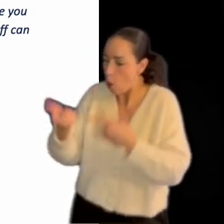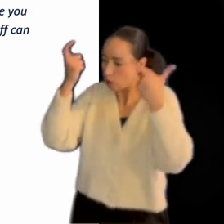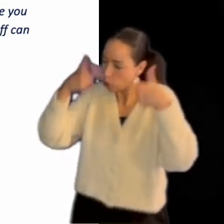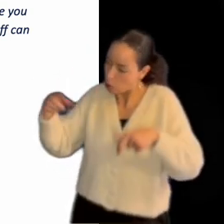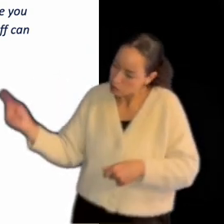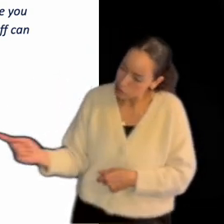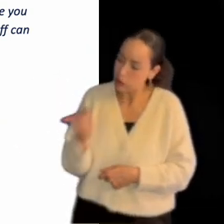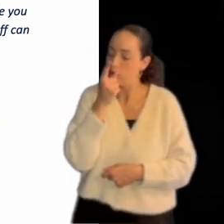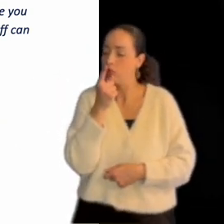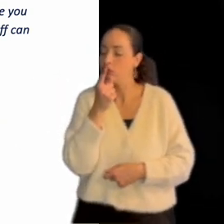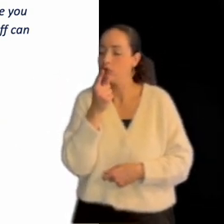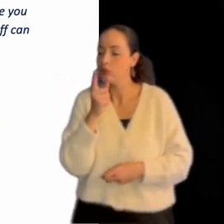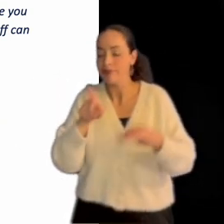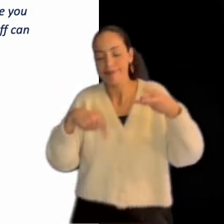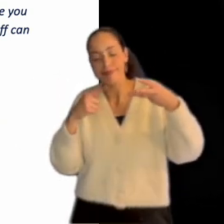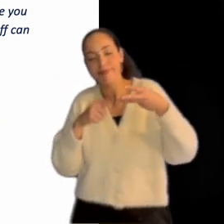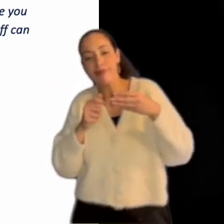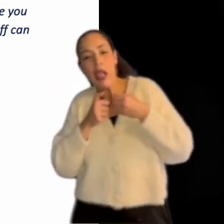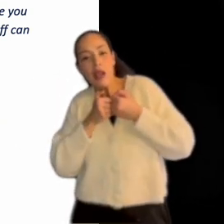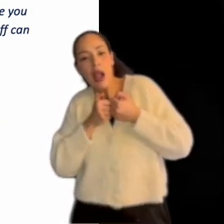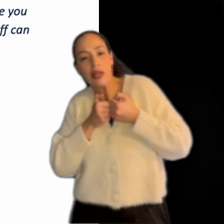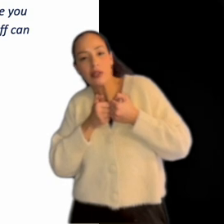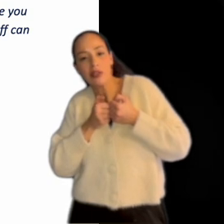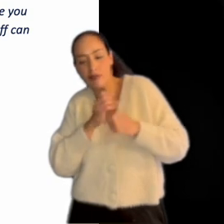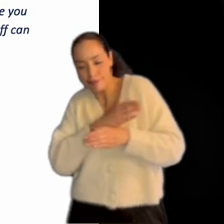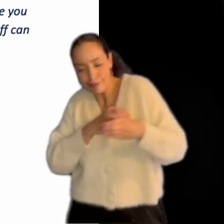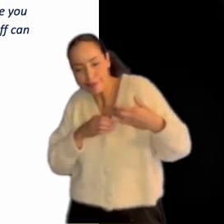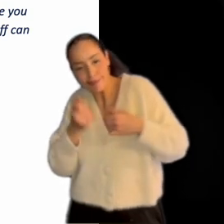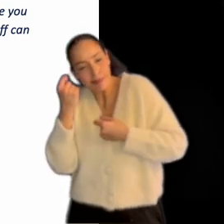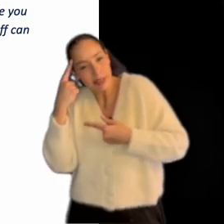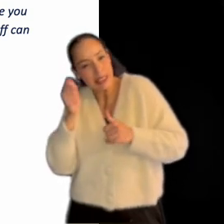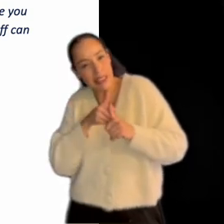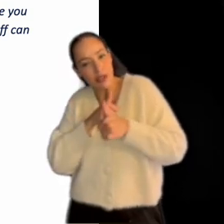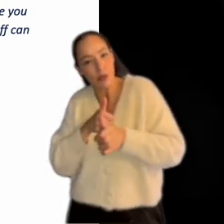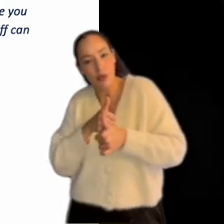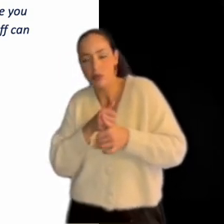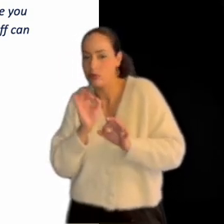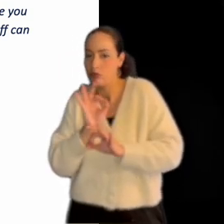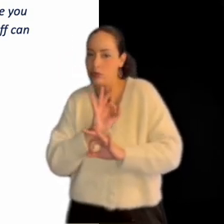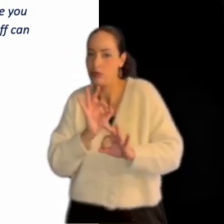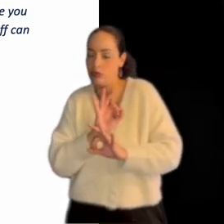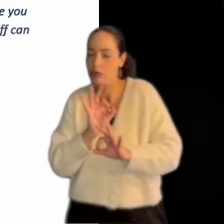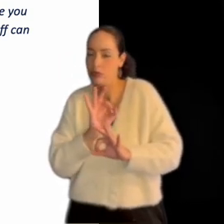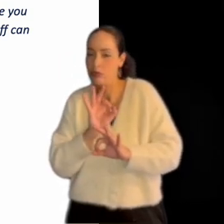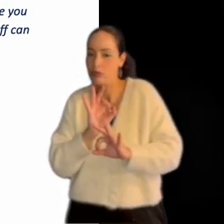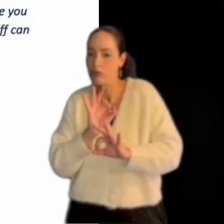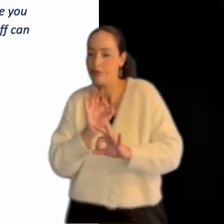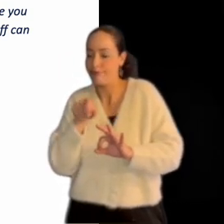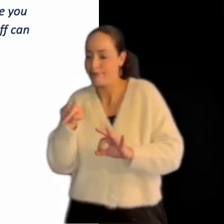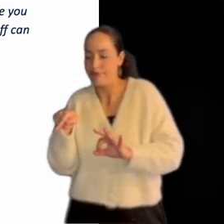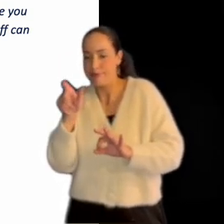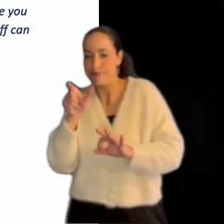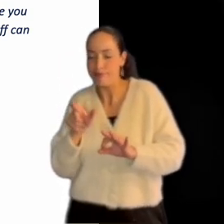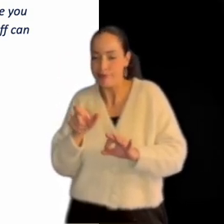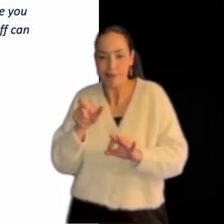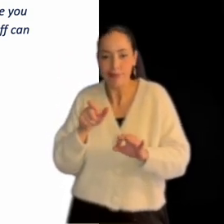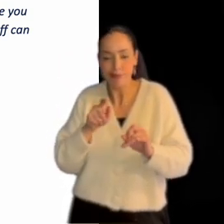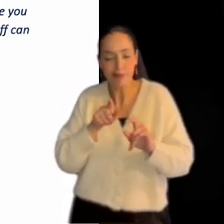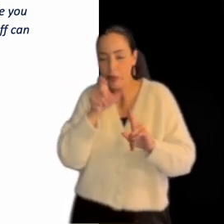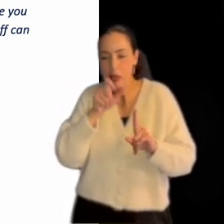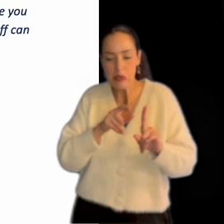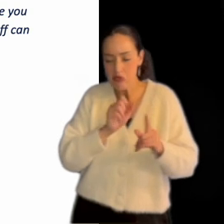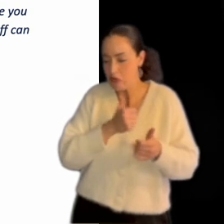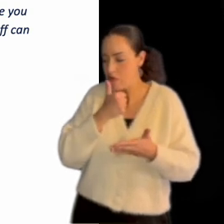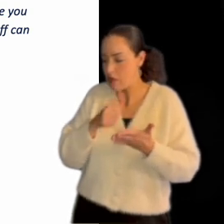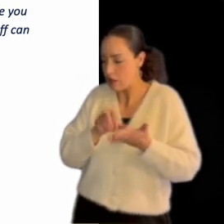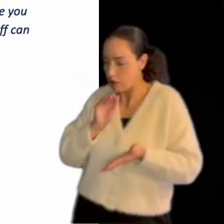kindness, compassion, understanding and support are absent. Someone has peered into the shadows, dropped this letter and turned away, leaving them